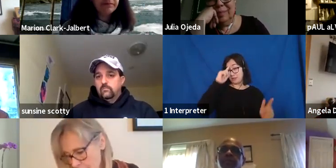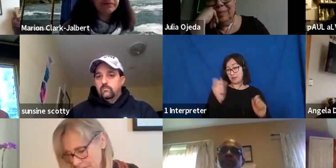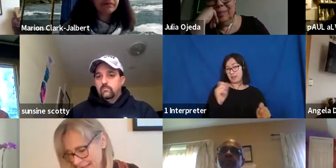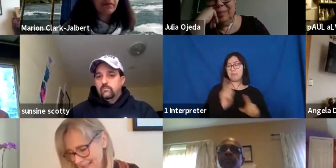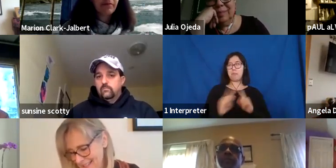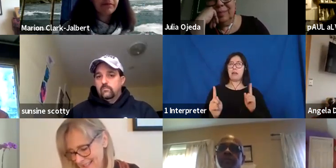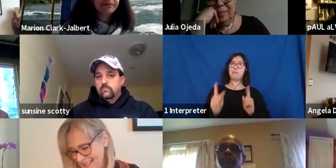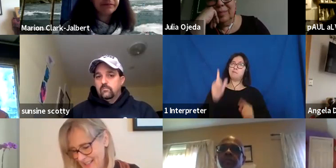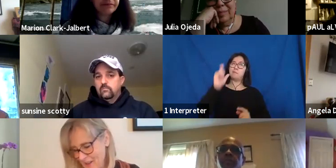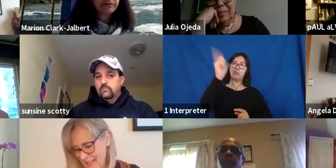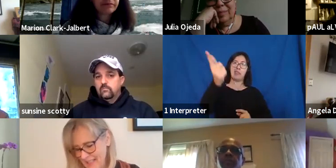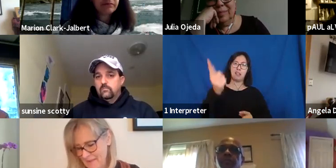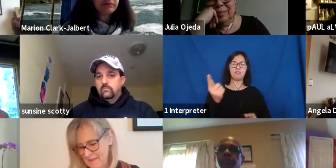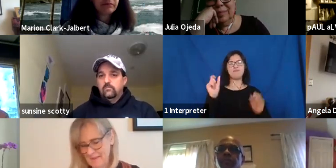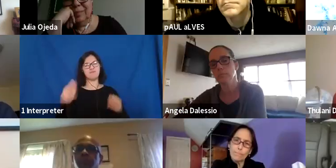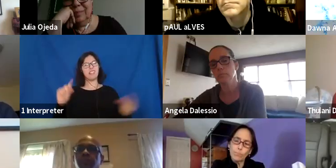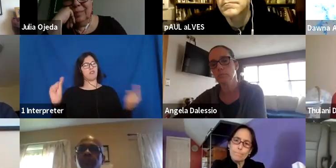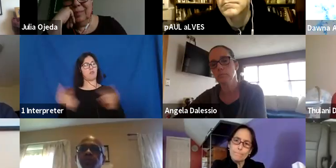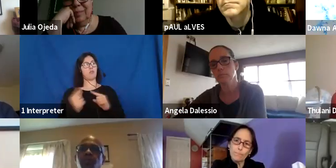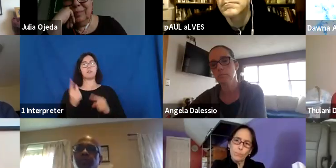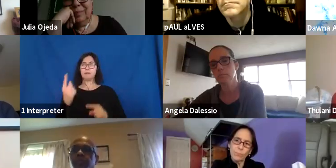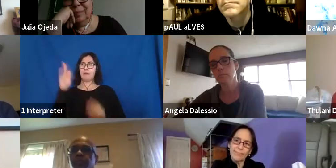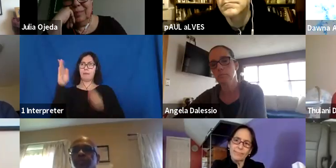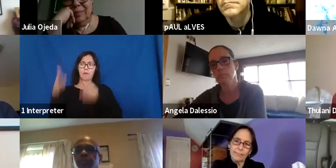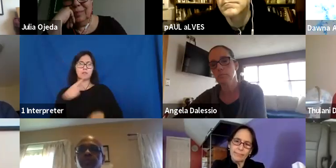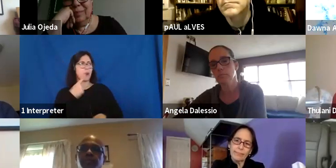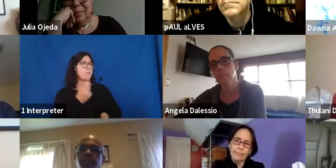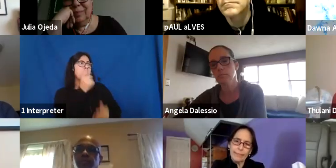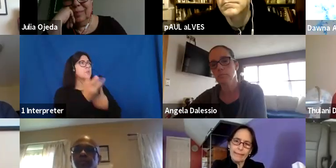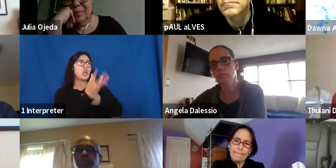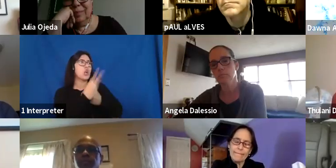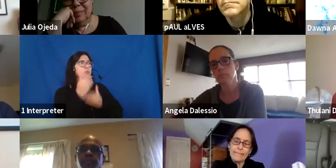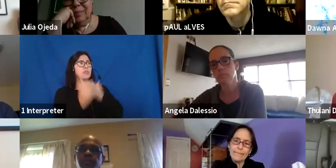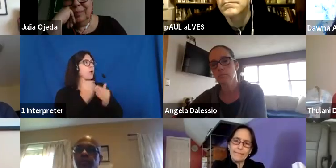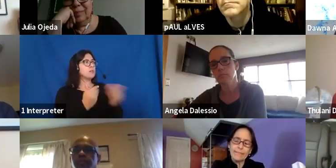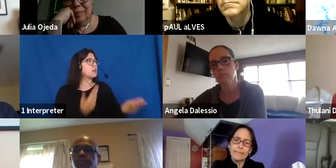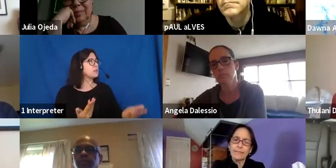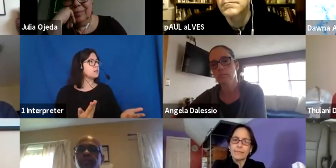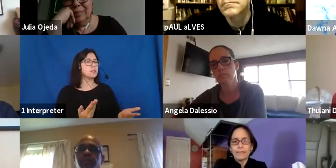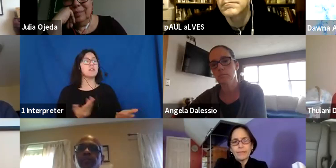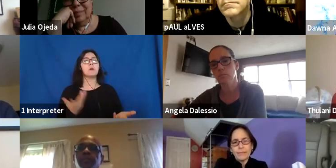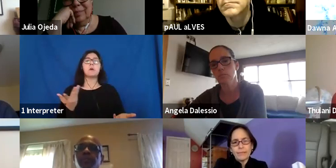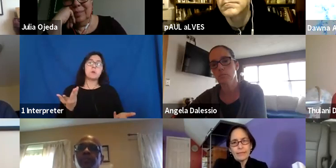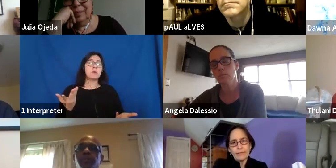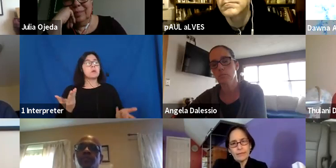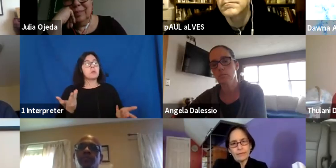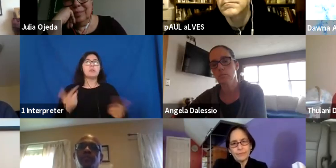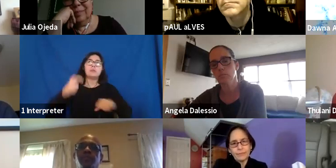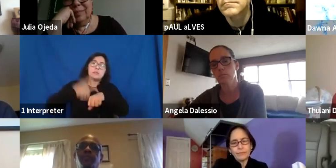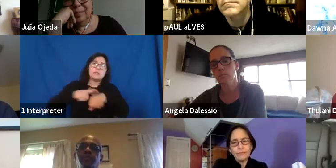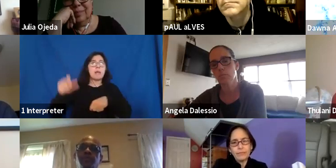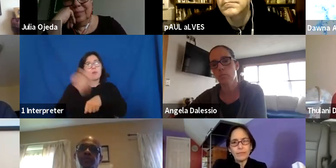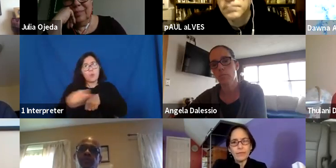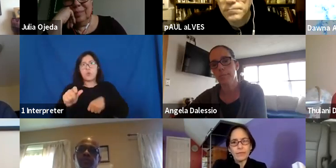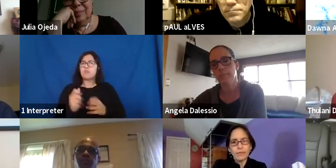in the end, that can be harmful because then that person could say, well, hey, I wasn't included in the process. And so it does take more time and work to include